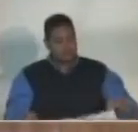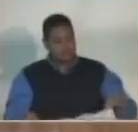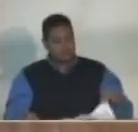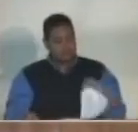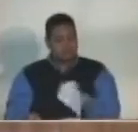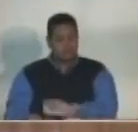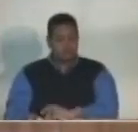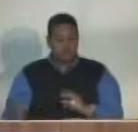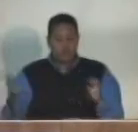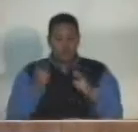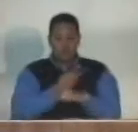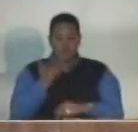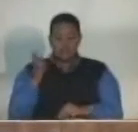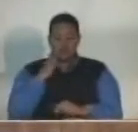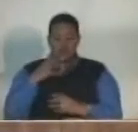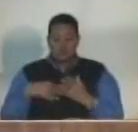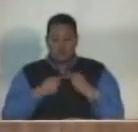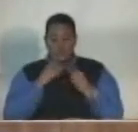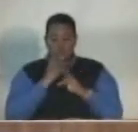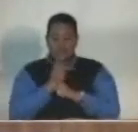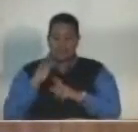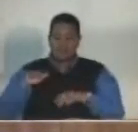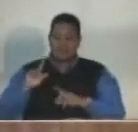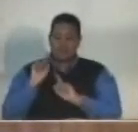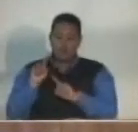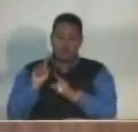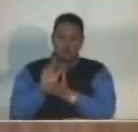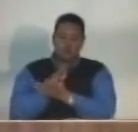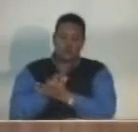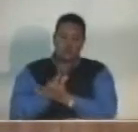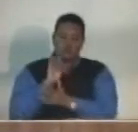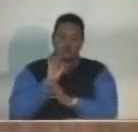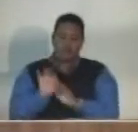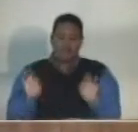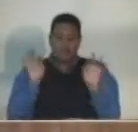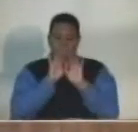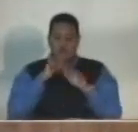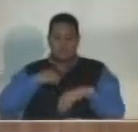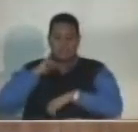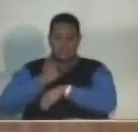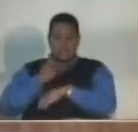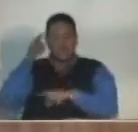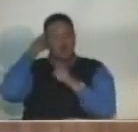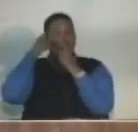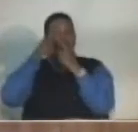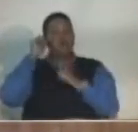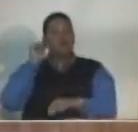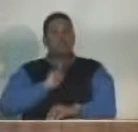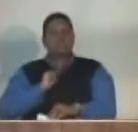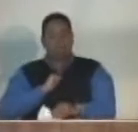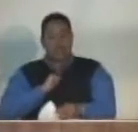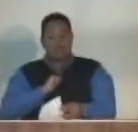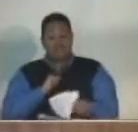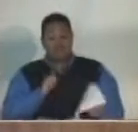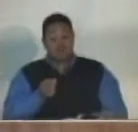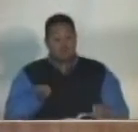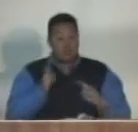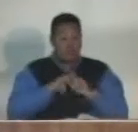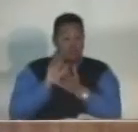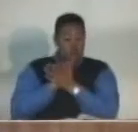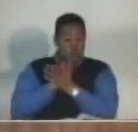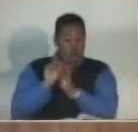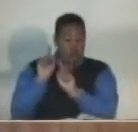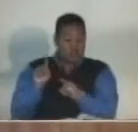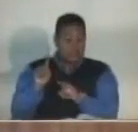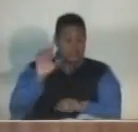keep a child out of school. It's very important that we set a target for ourselves to increase school attendance by